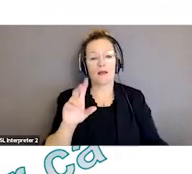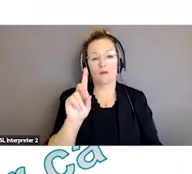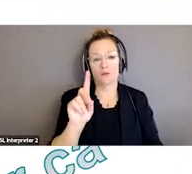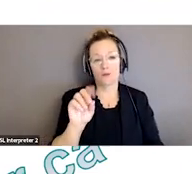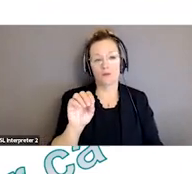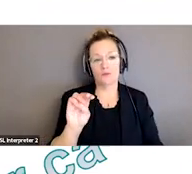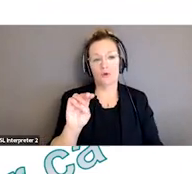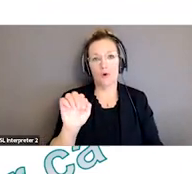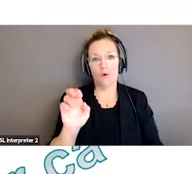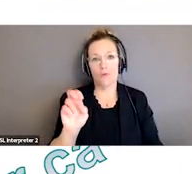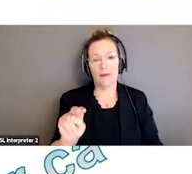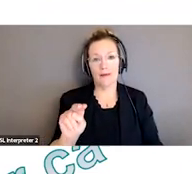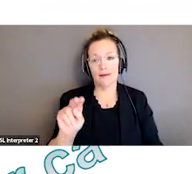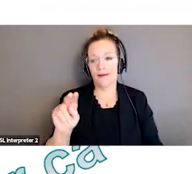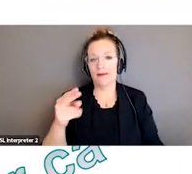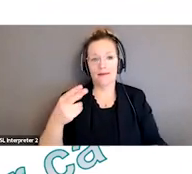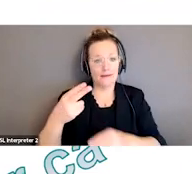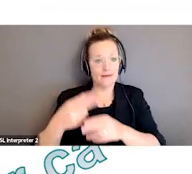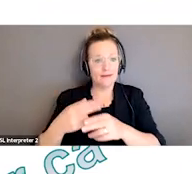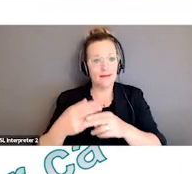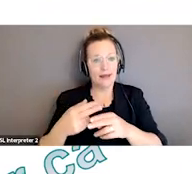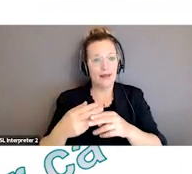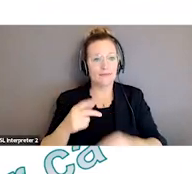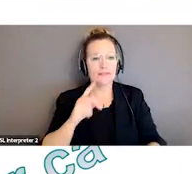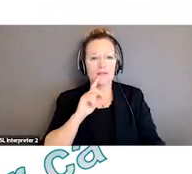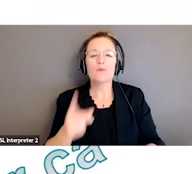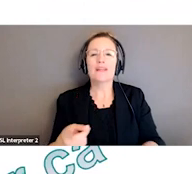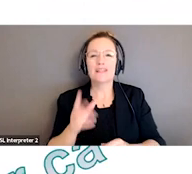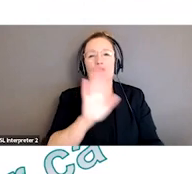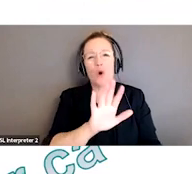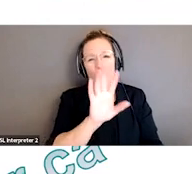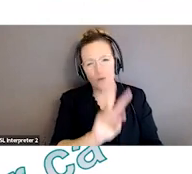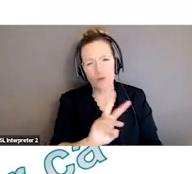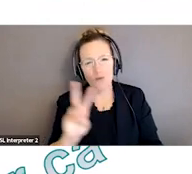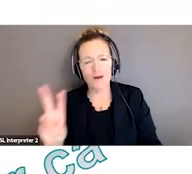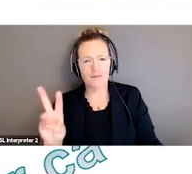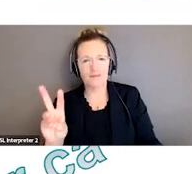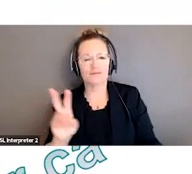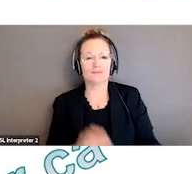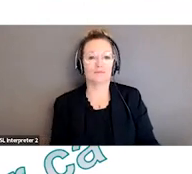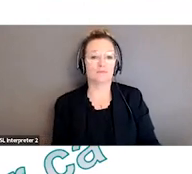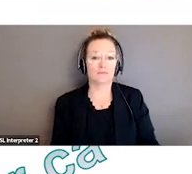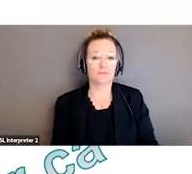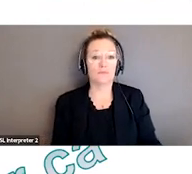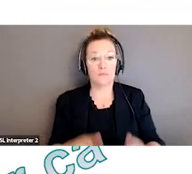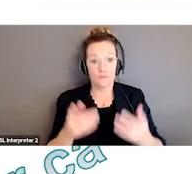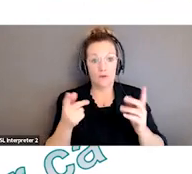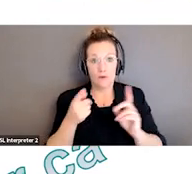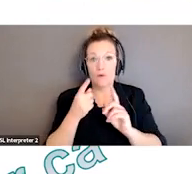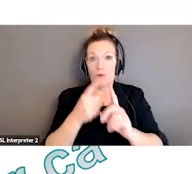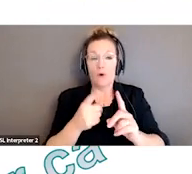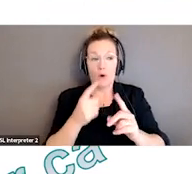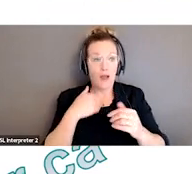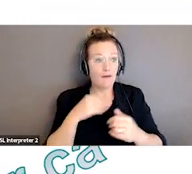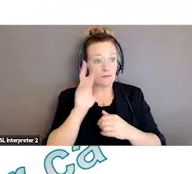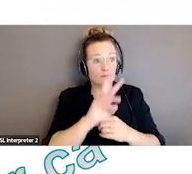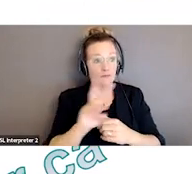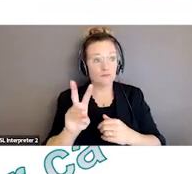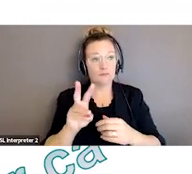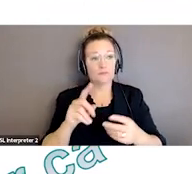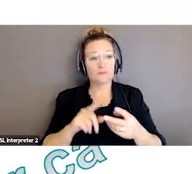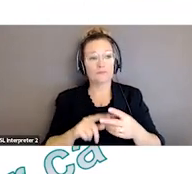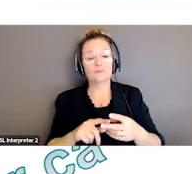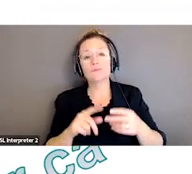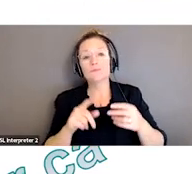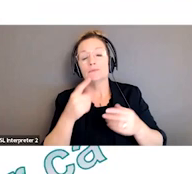as IP. Since it can provide a competitive advantage, particularly when you have a